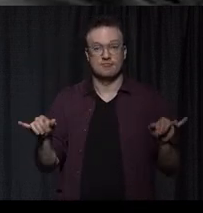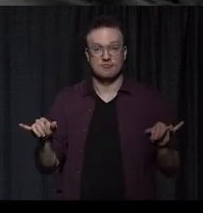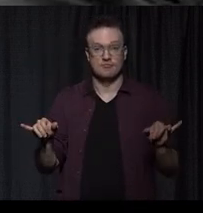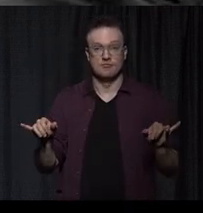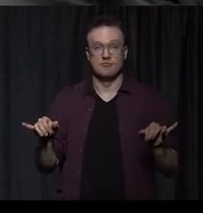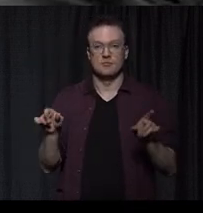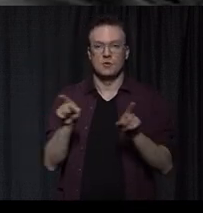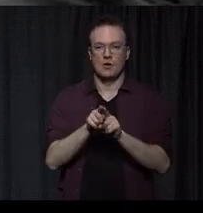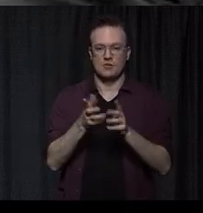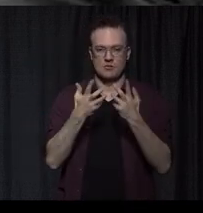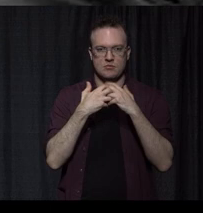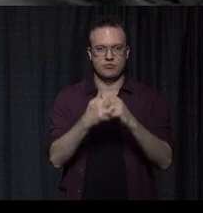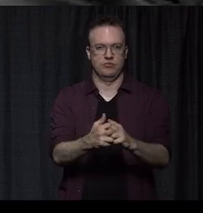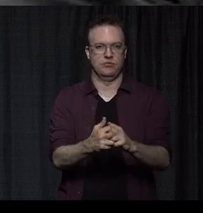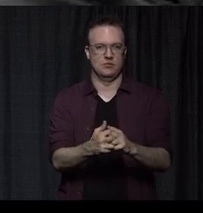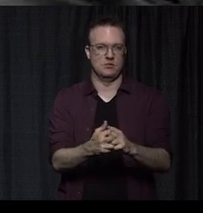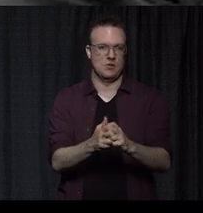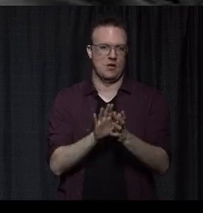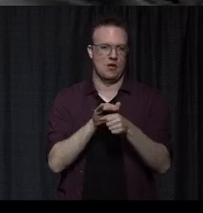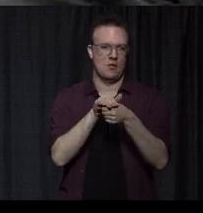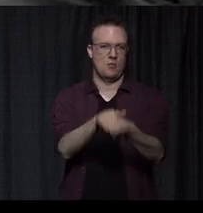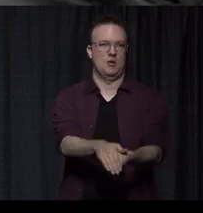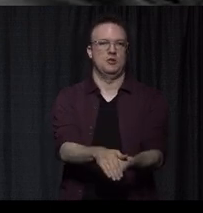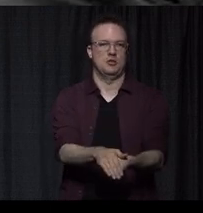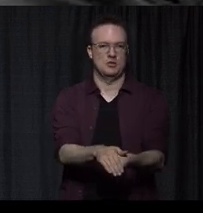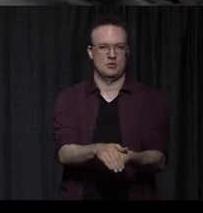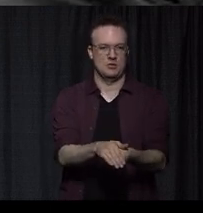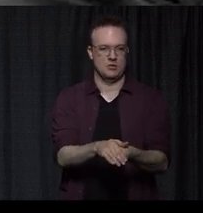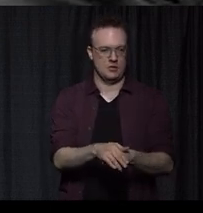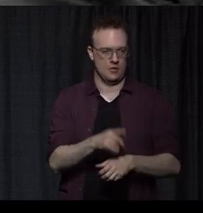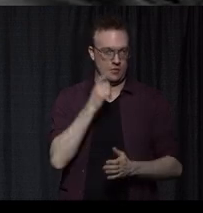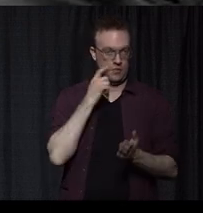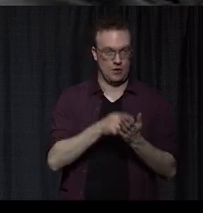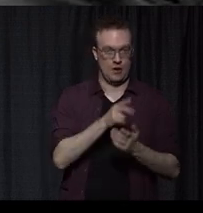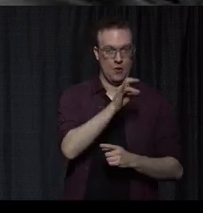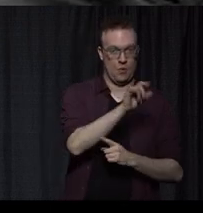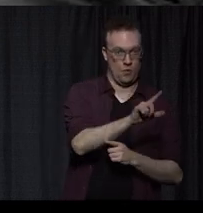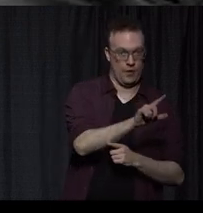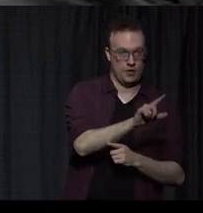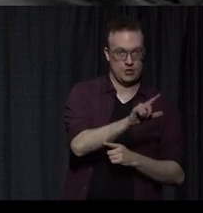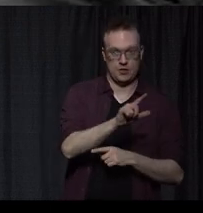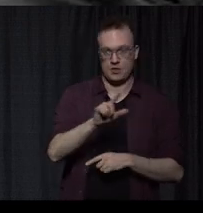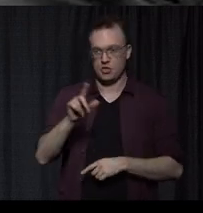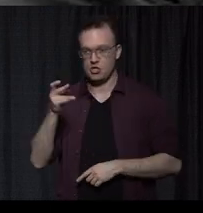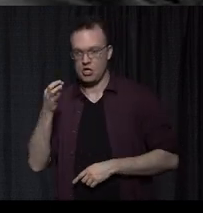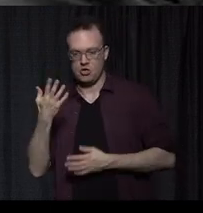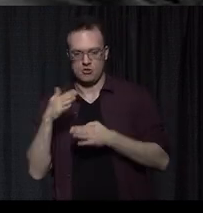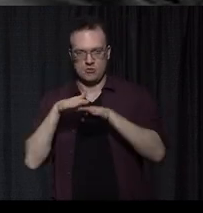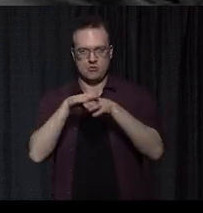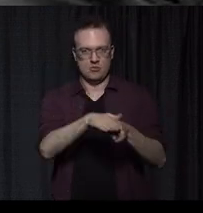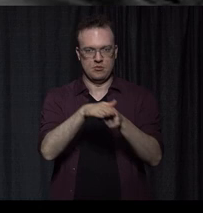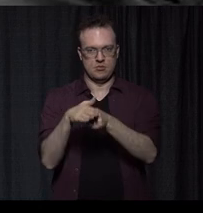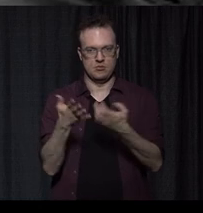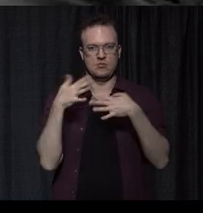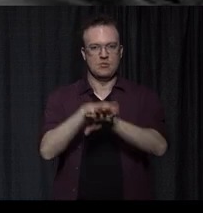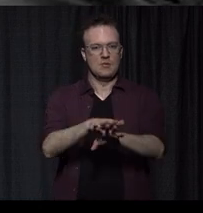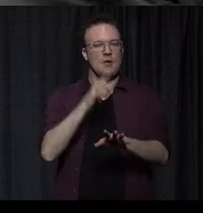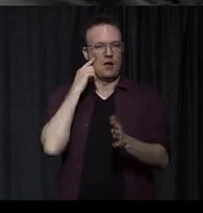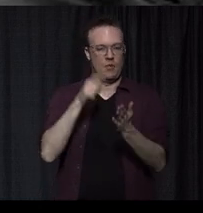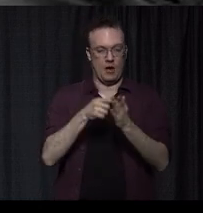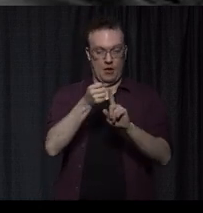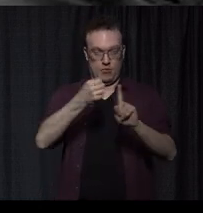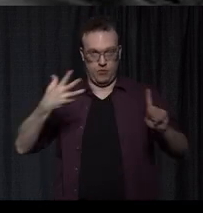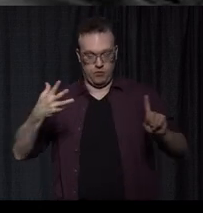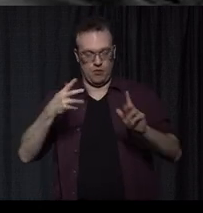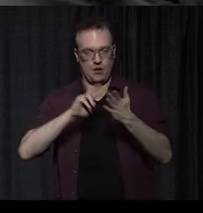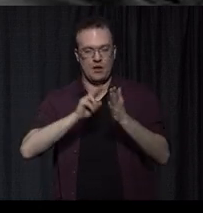and interlocking oppression at the intersection of racial and gender marginalization." It's a mouthful,